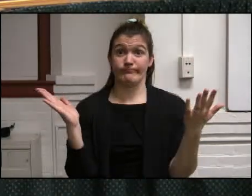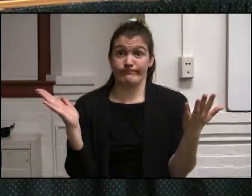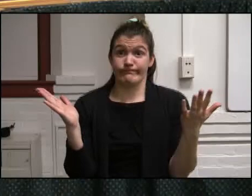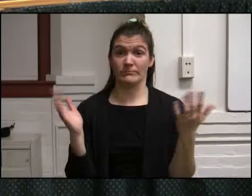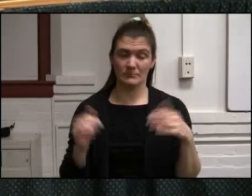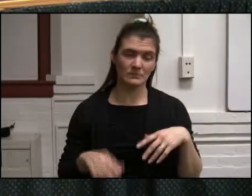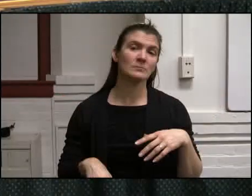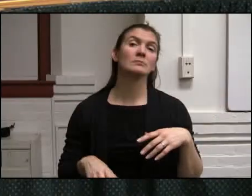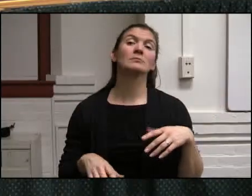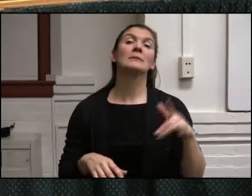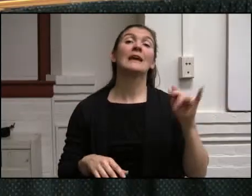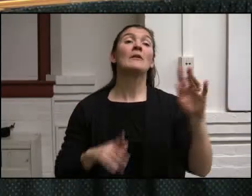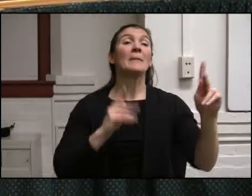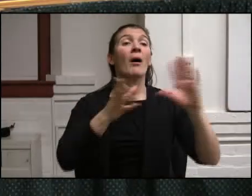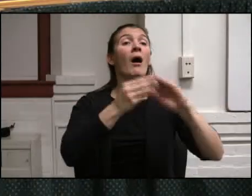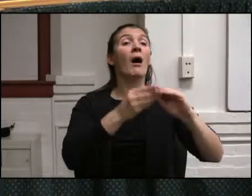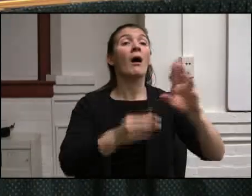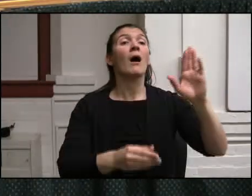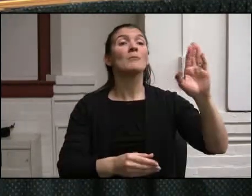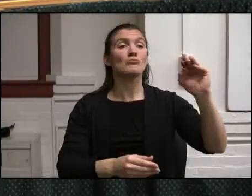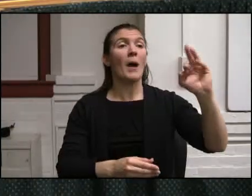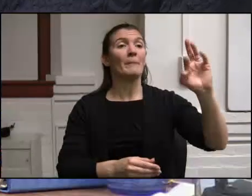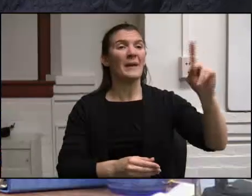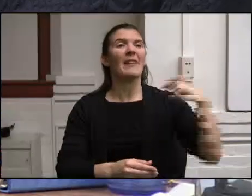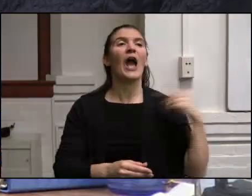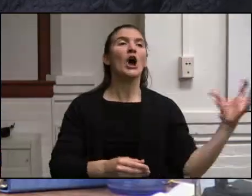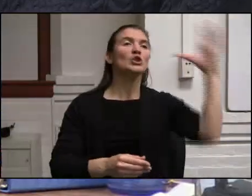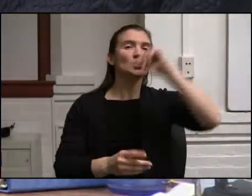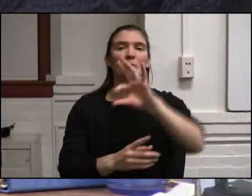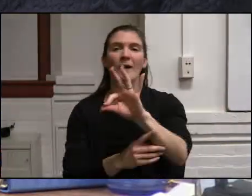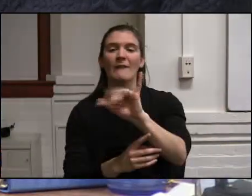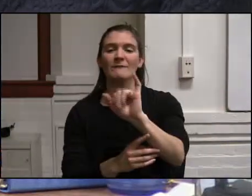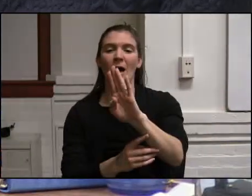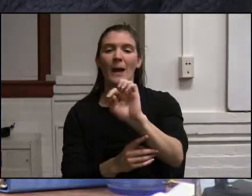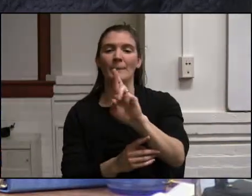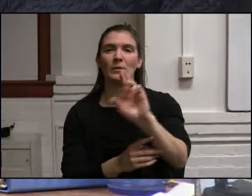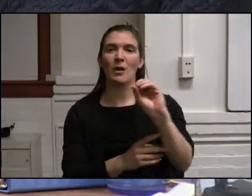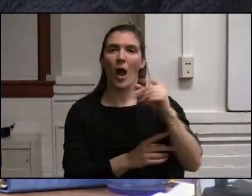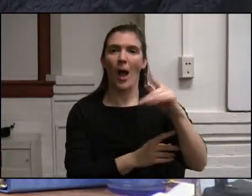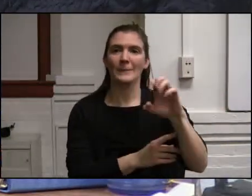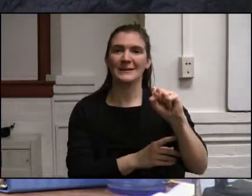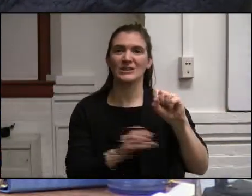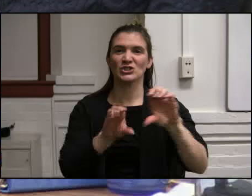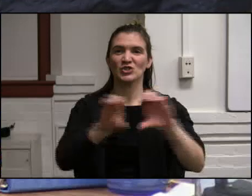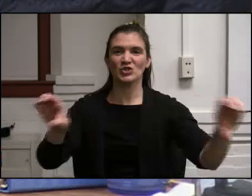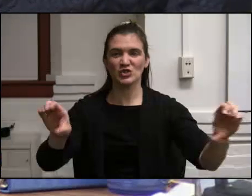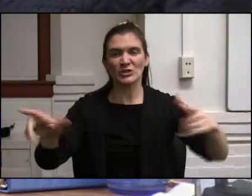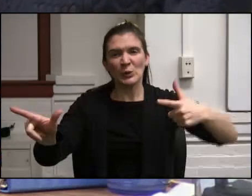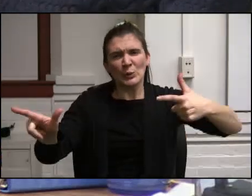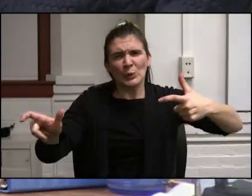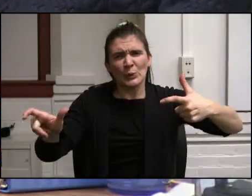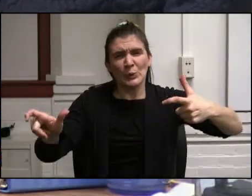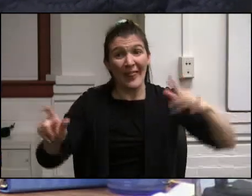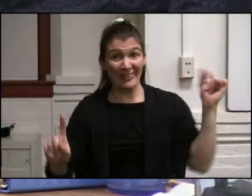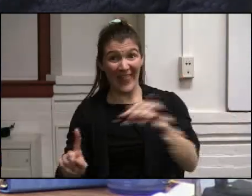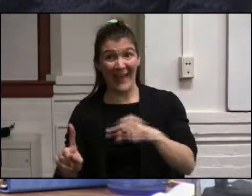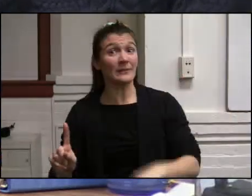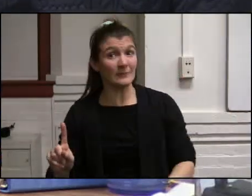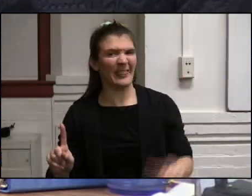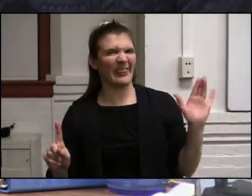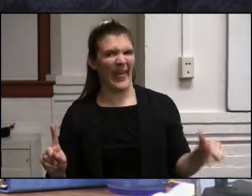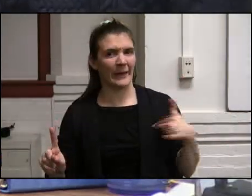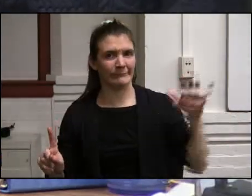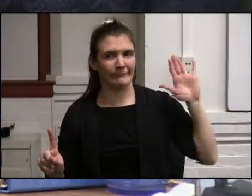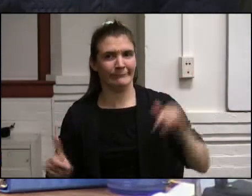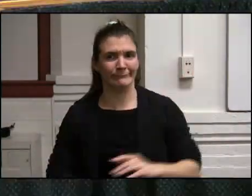Because often when people are speaking of broadband, they're speaking about fiber. And I assume that's kind of what gets you excited. Yeah. Okay.